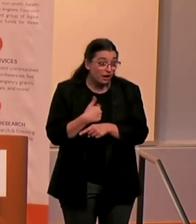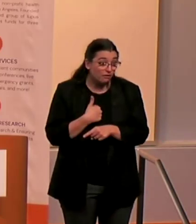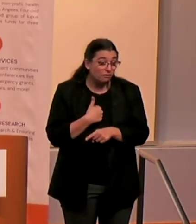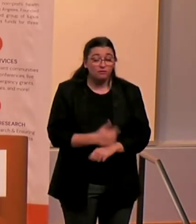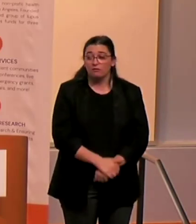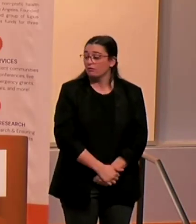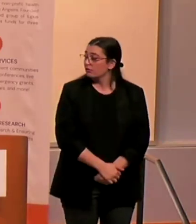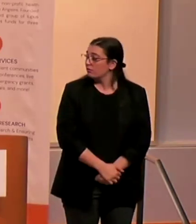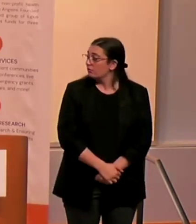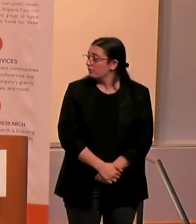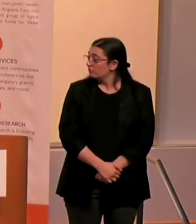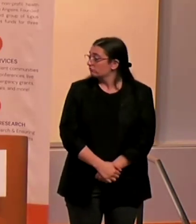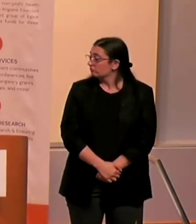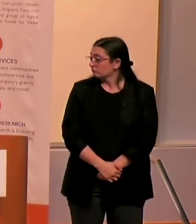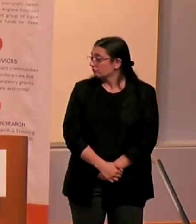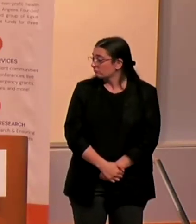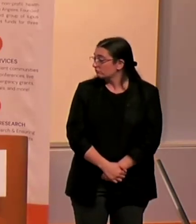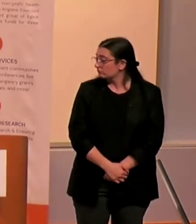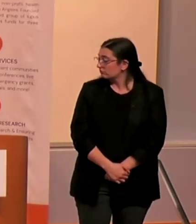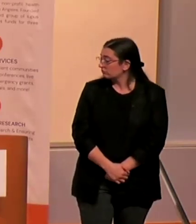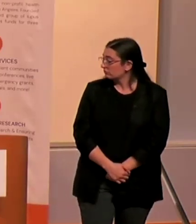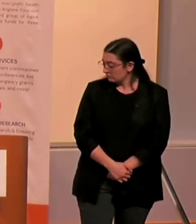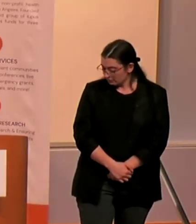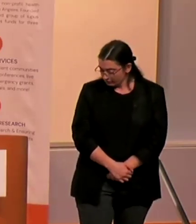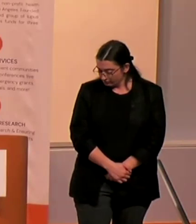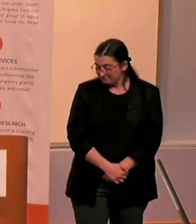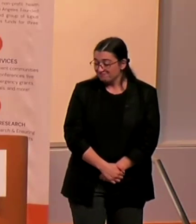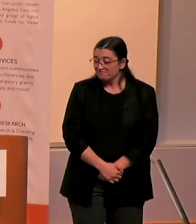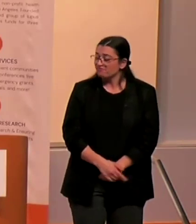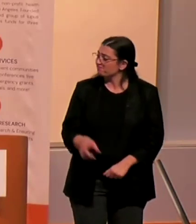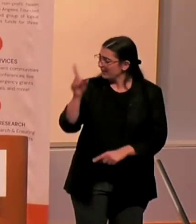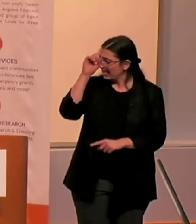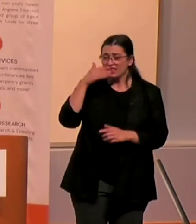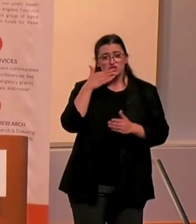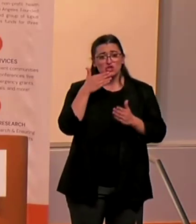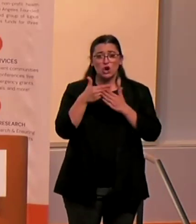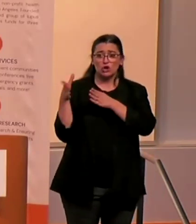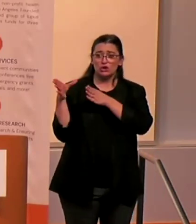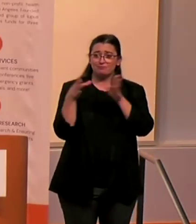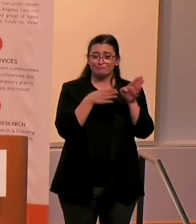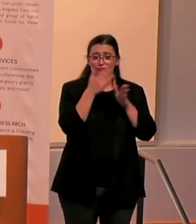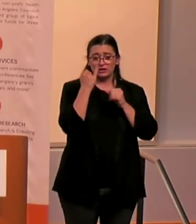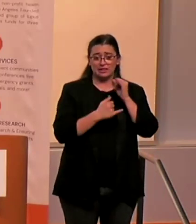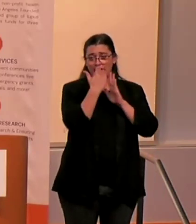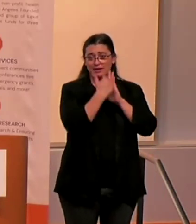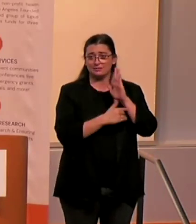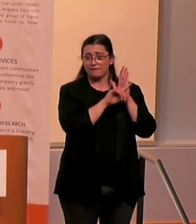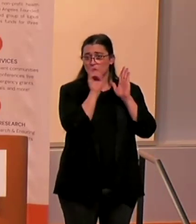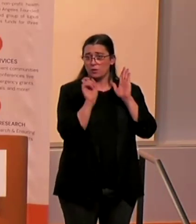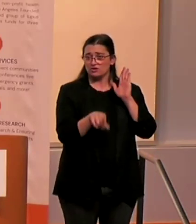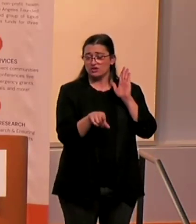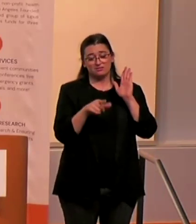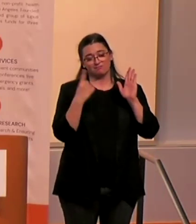Thank you for sharing that. That's a good segue, I think, into the final set of questions. And yeah, one I feel